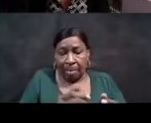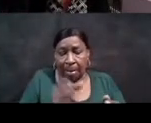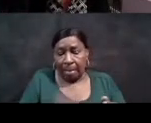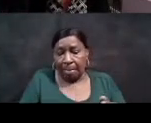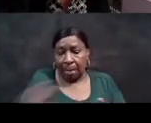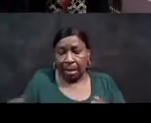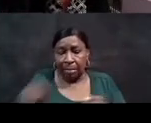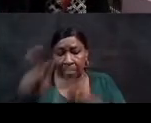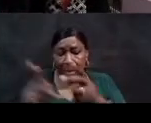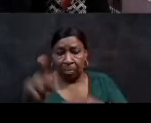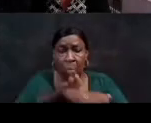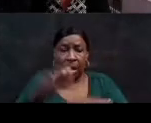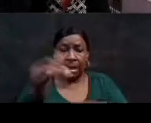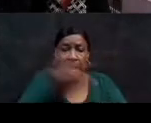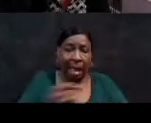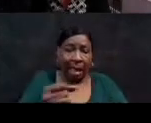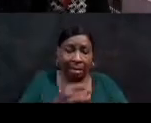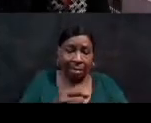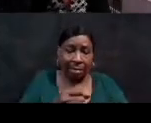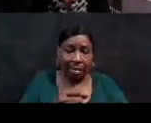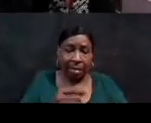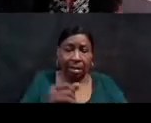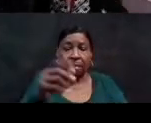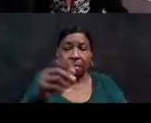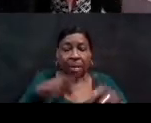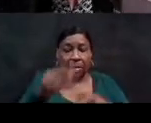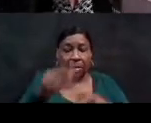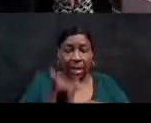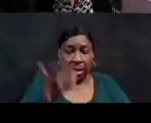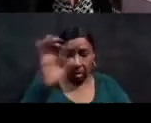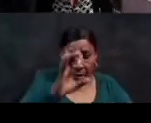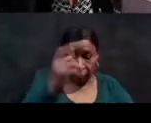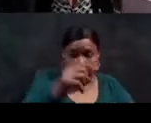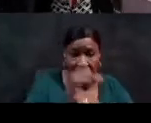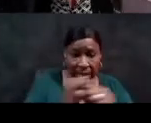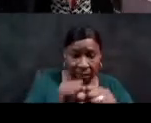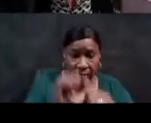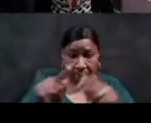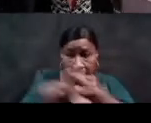islands, asylum seekers on islands. And so